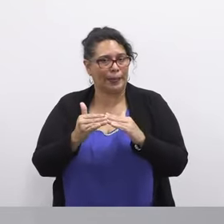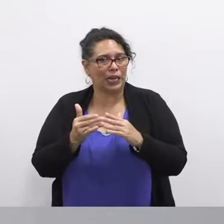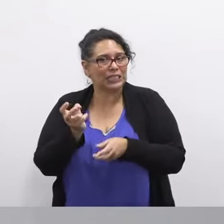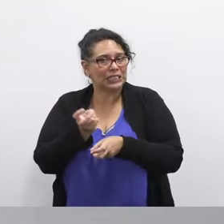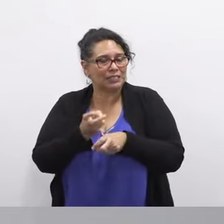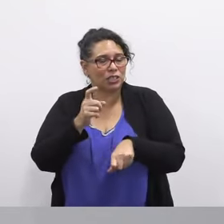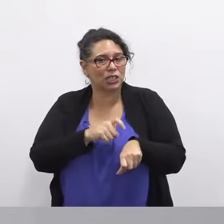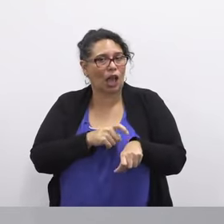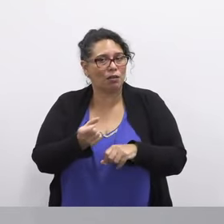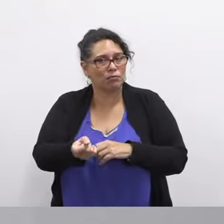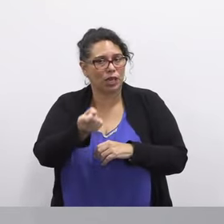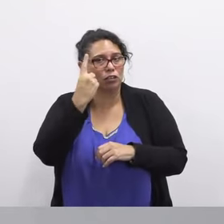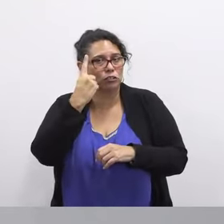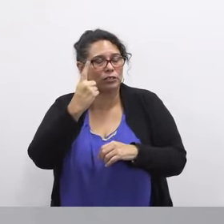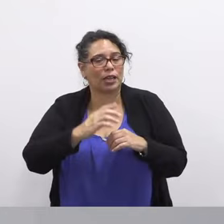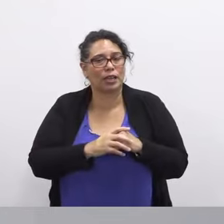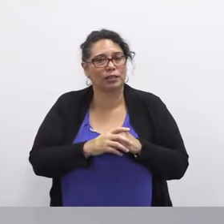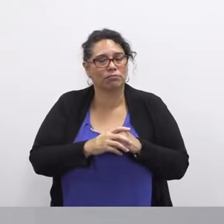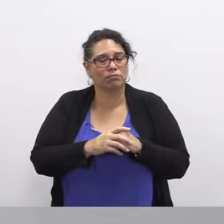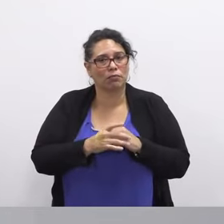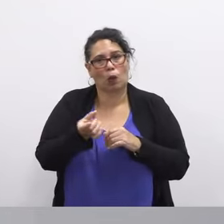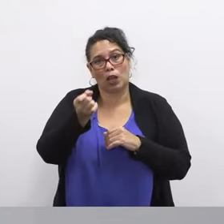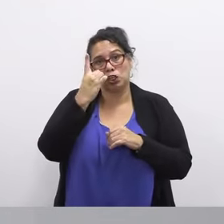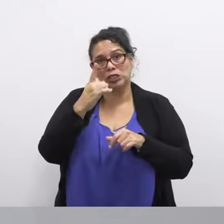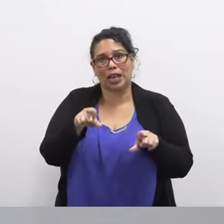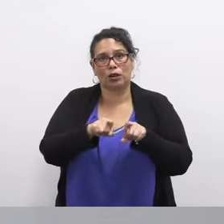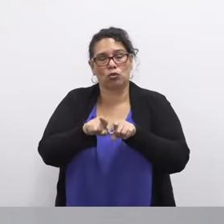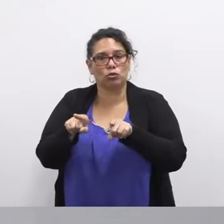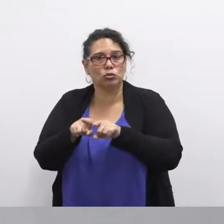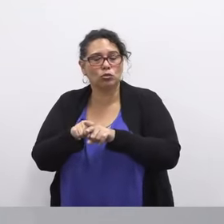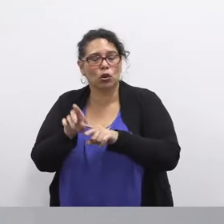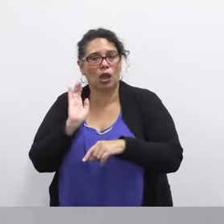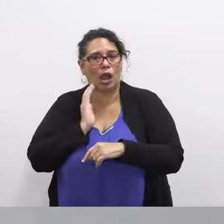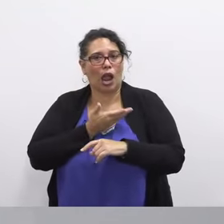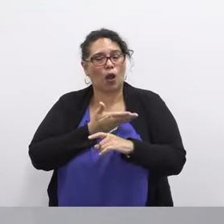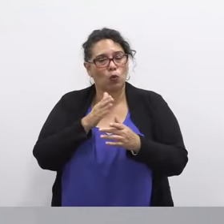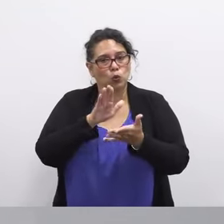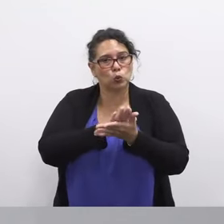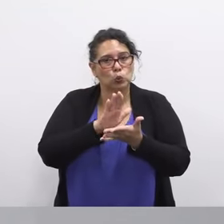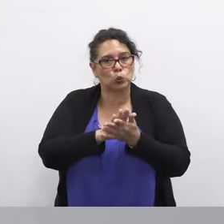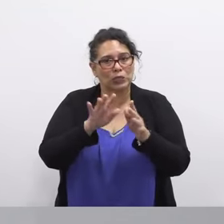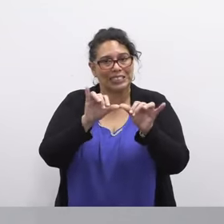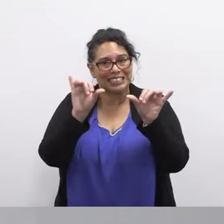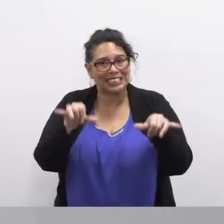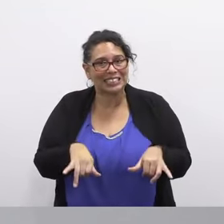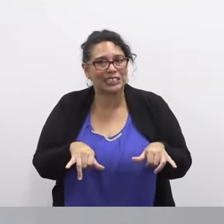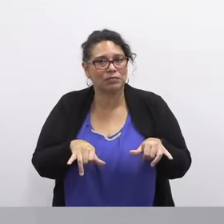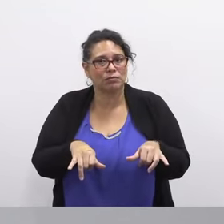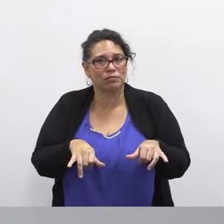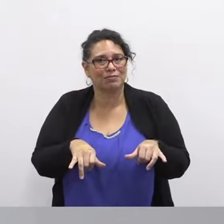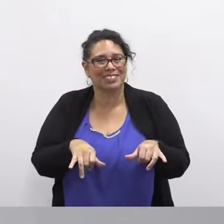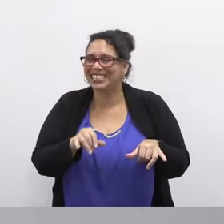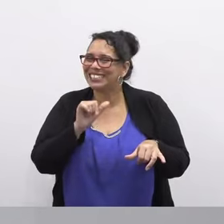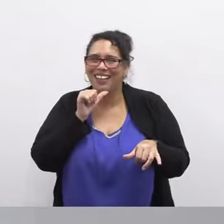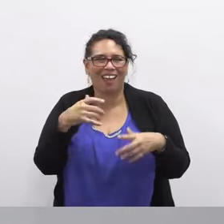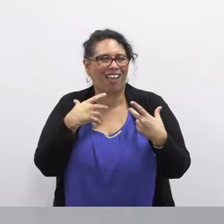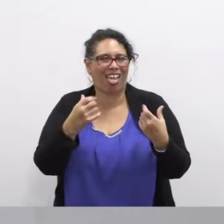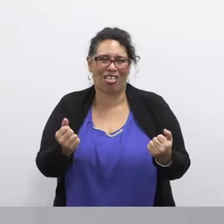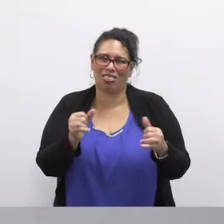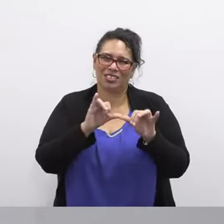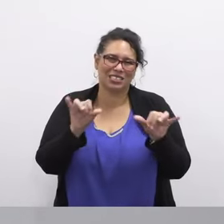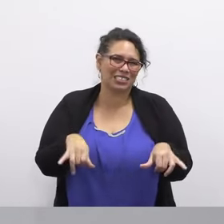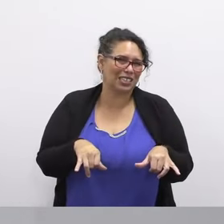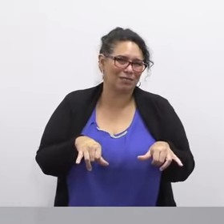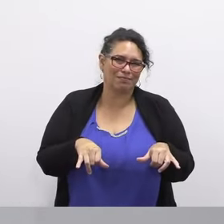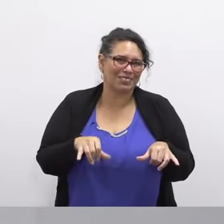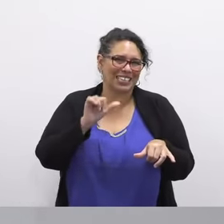We understand it's a difficult time. And we understand also that our school system is not a health system. And it was